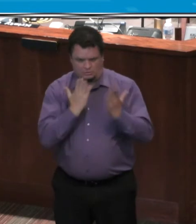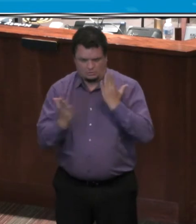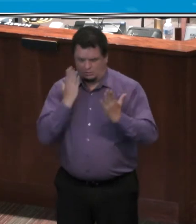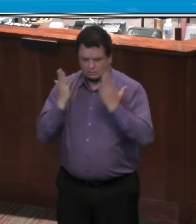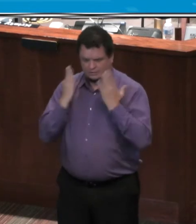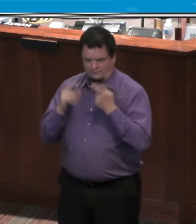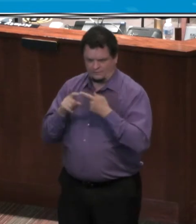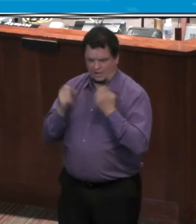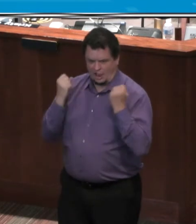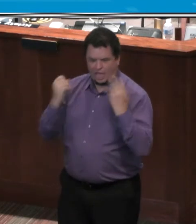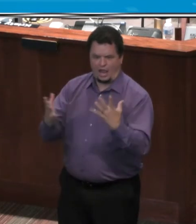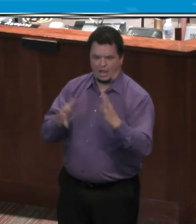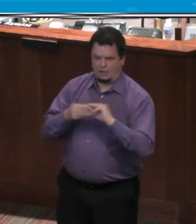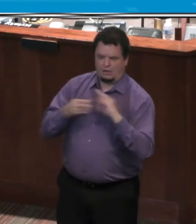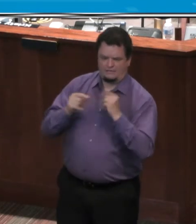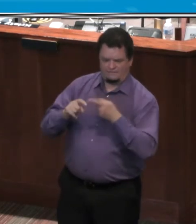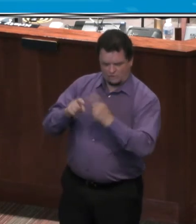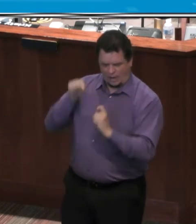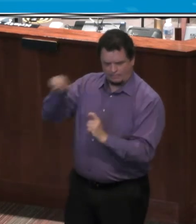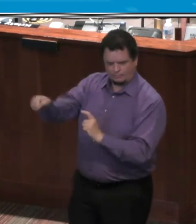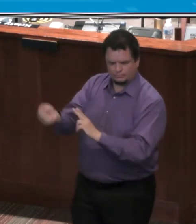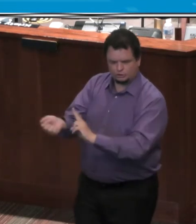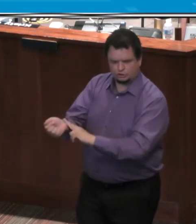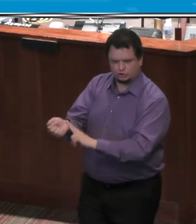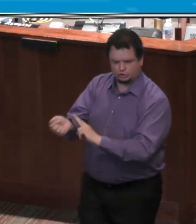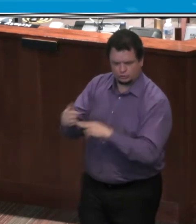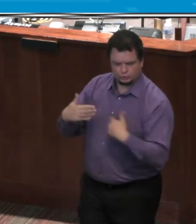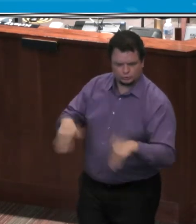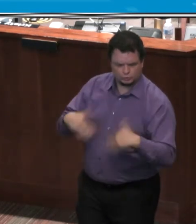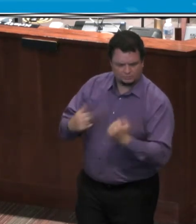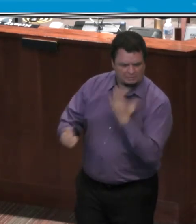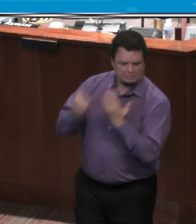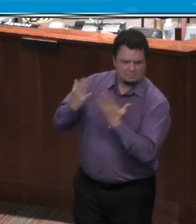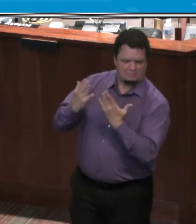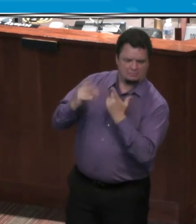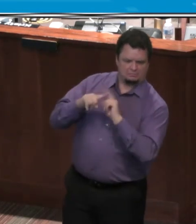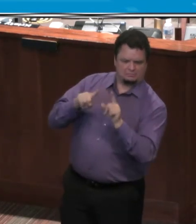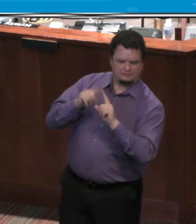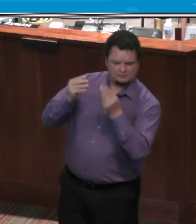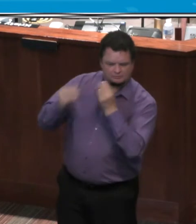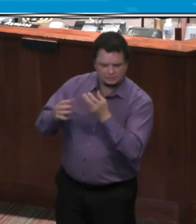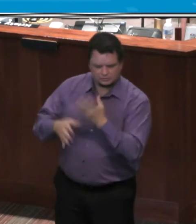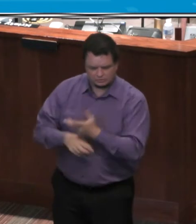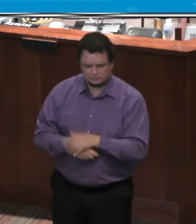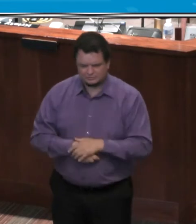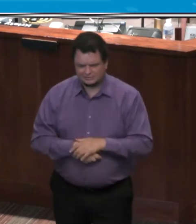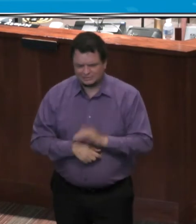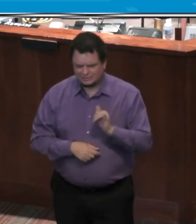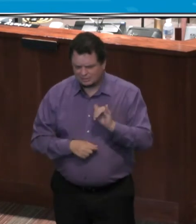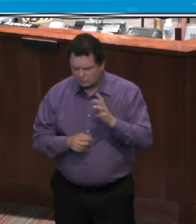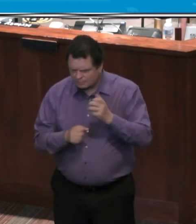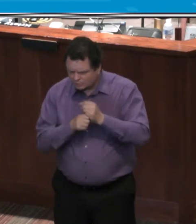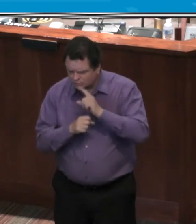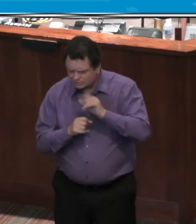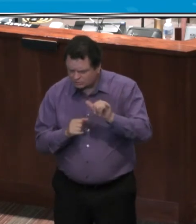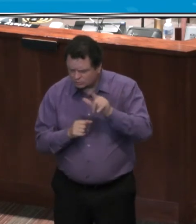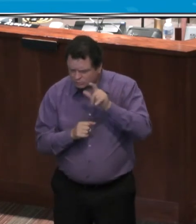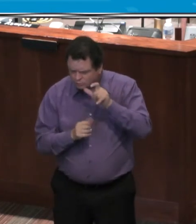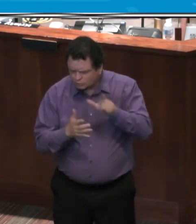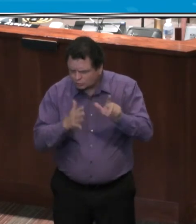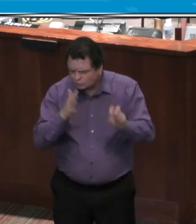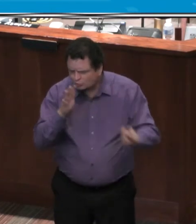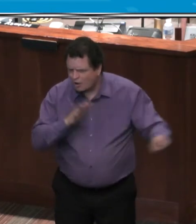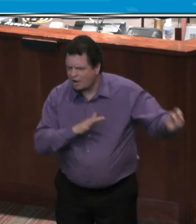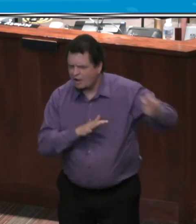children who had been traveling internationally and how to address those concerns within the school. And so it was back then that we started to